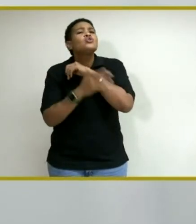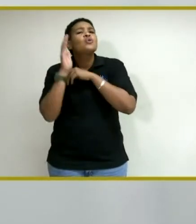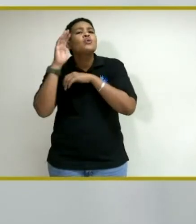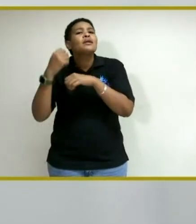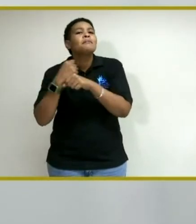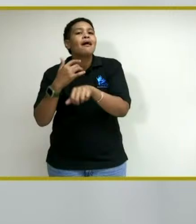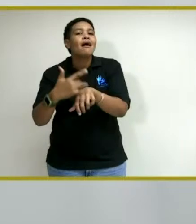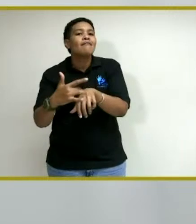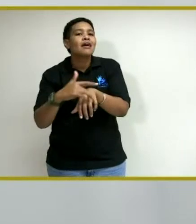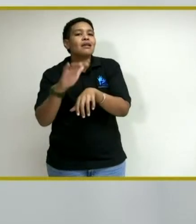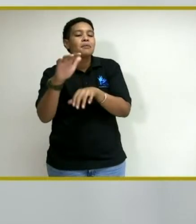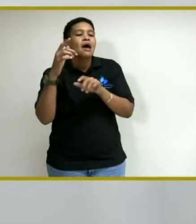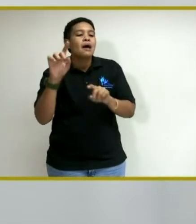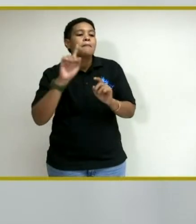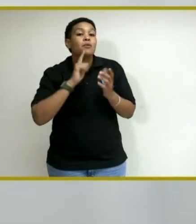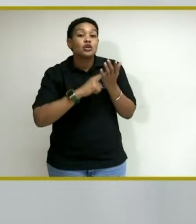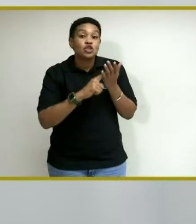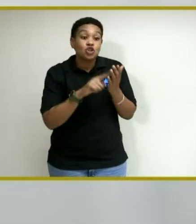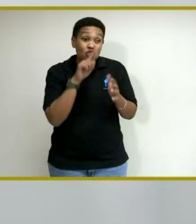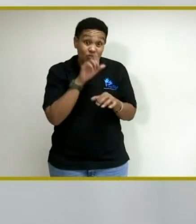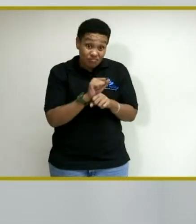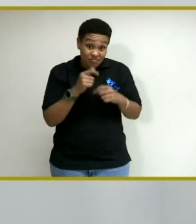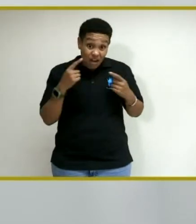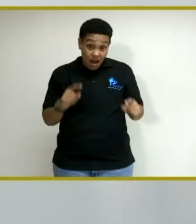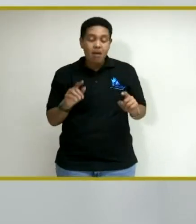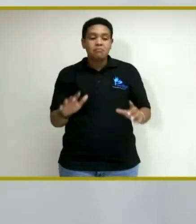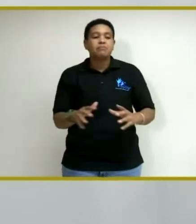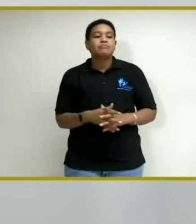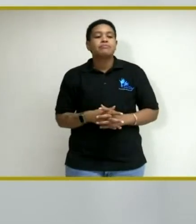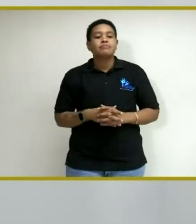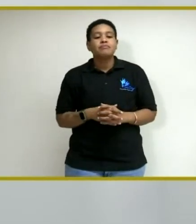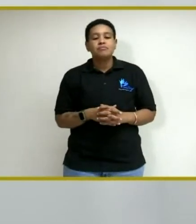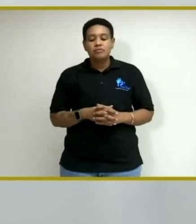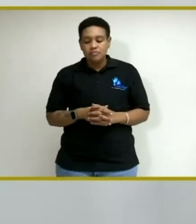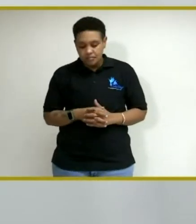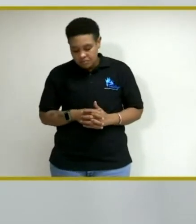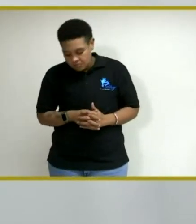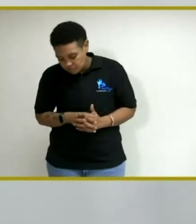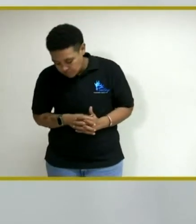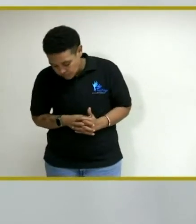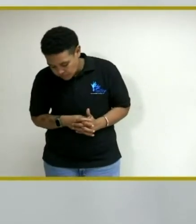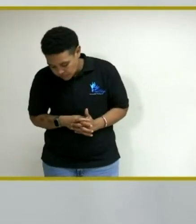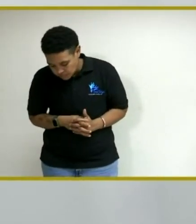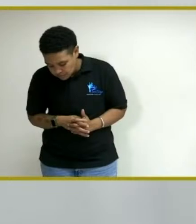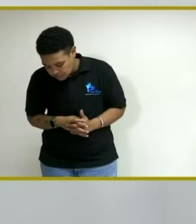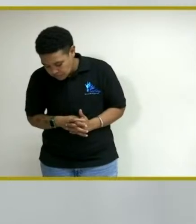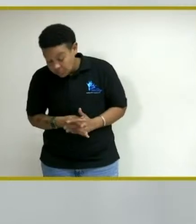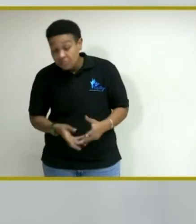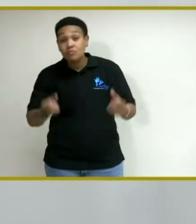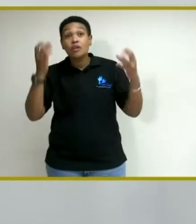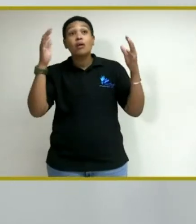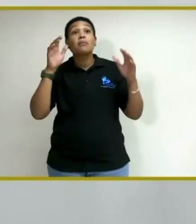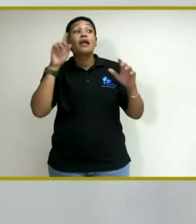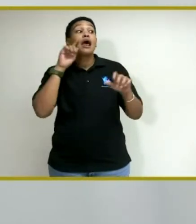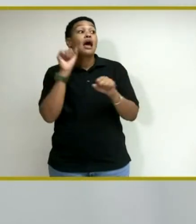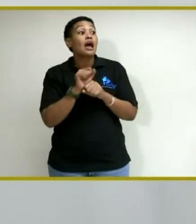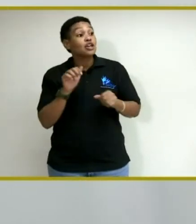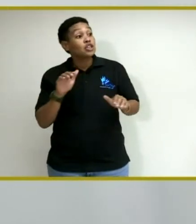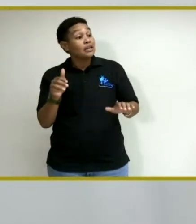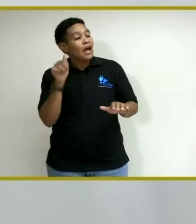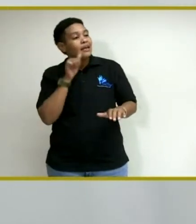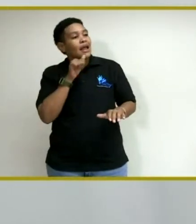available. But the discussions are taking place. How many actually die daily? I'll leave that